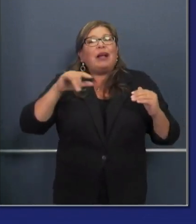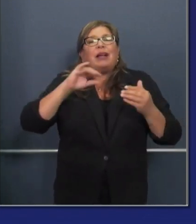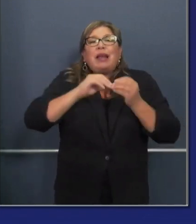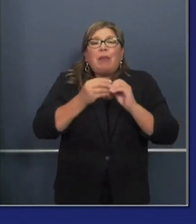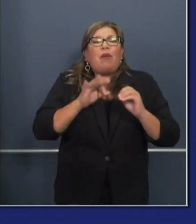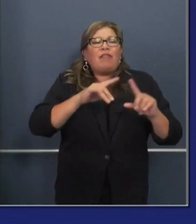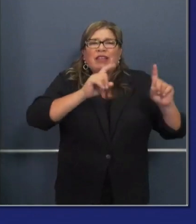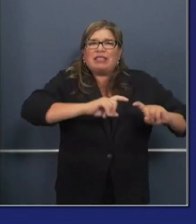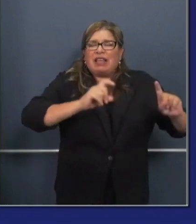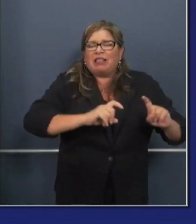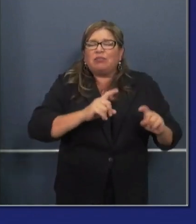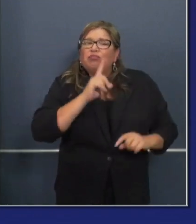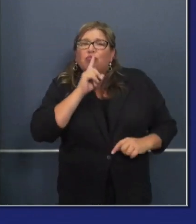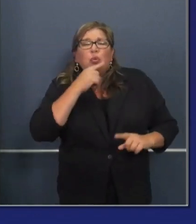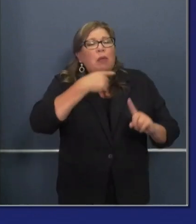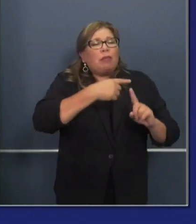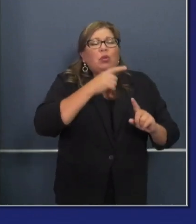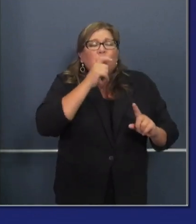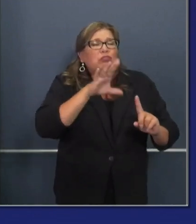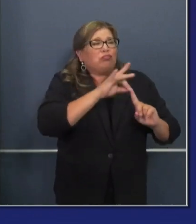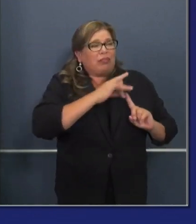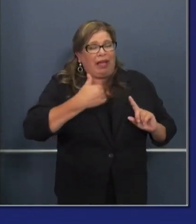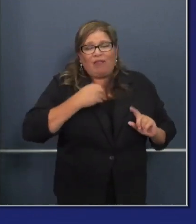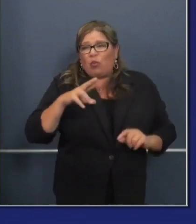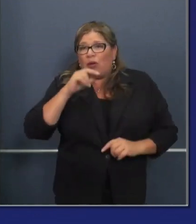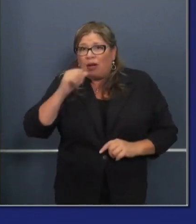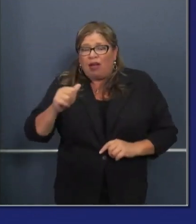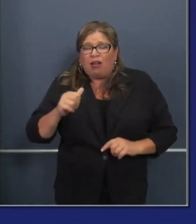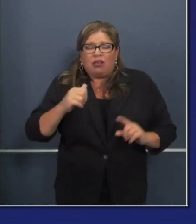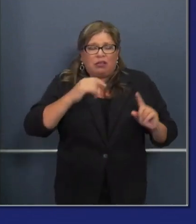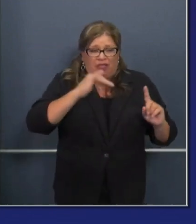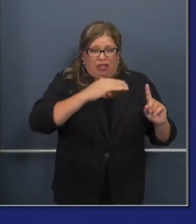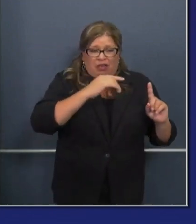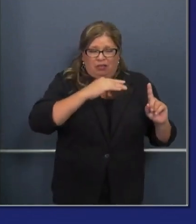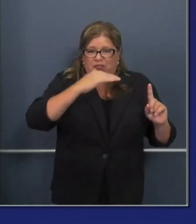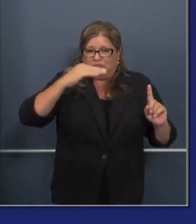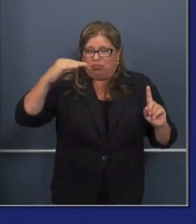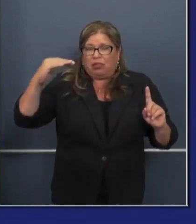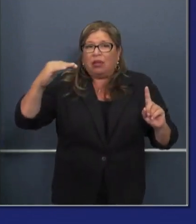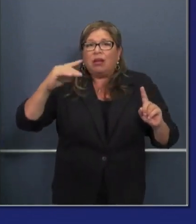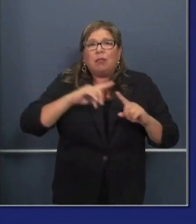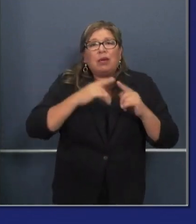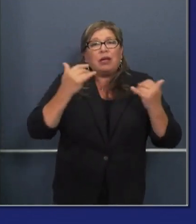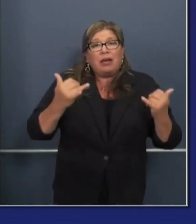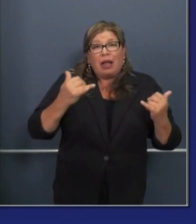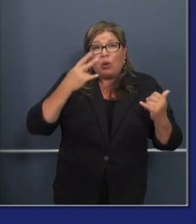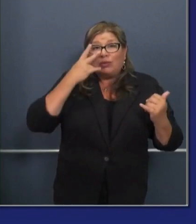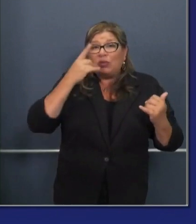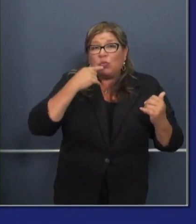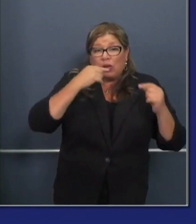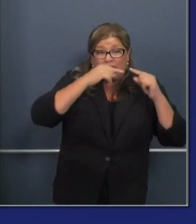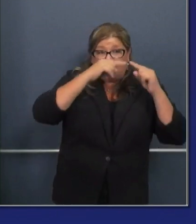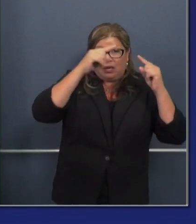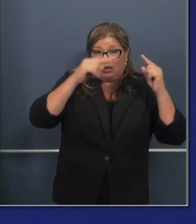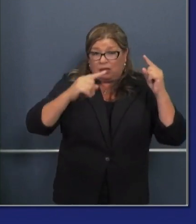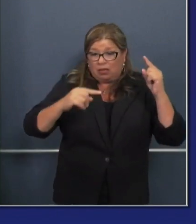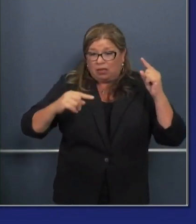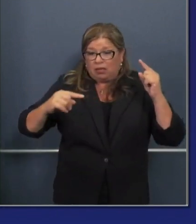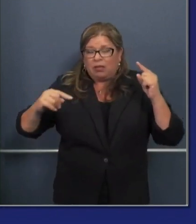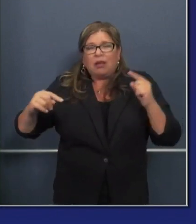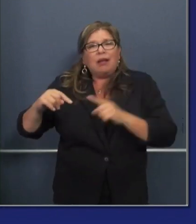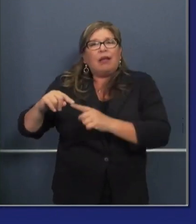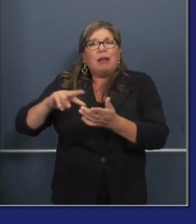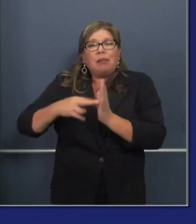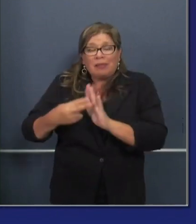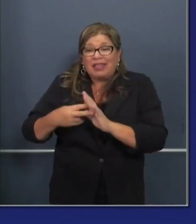to see slight uptick in the positivity rates. Not where it was. You'll see that red line, the 40.8% on the